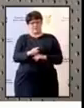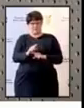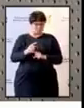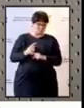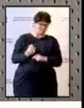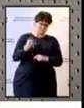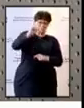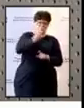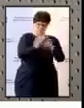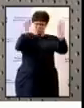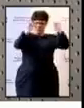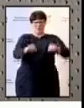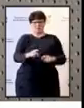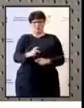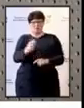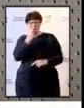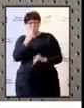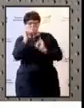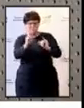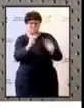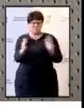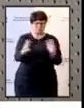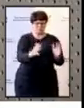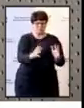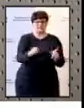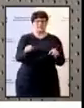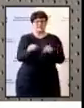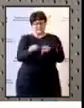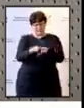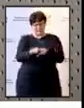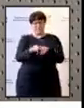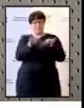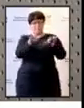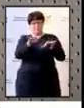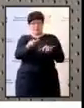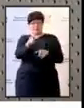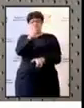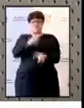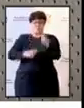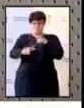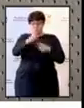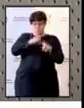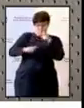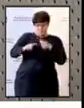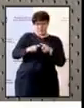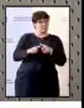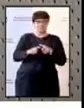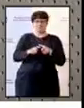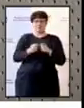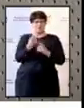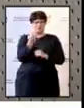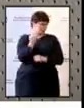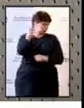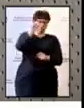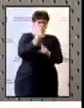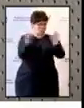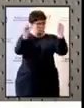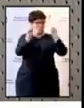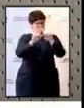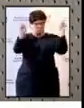to that. And even in the public comments, there was quite a lot of opposition,